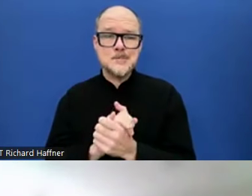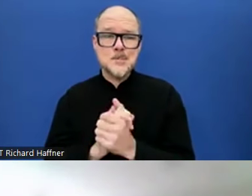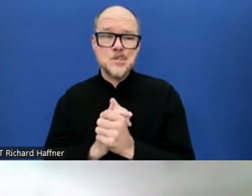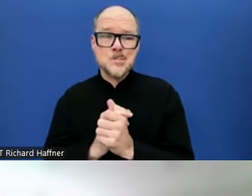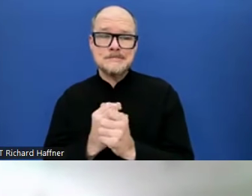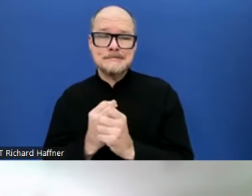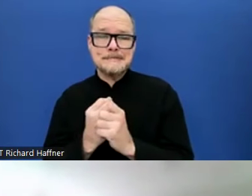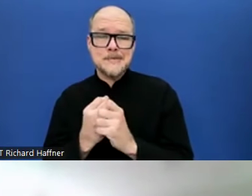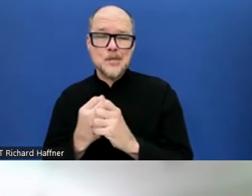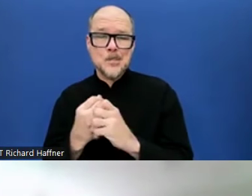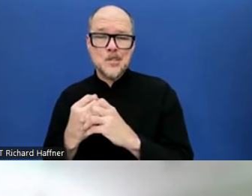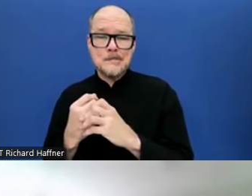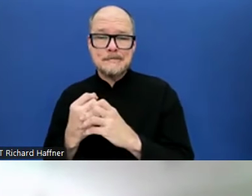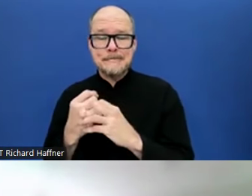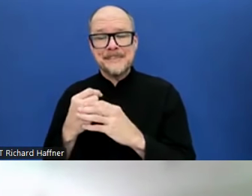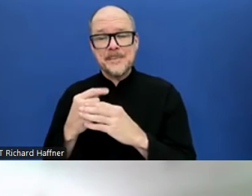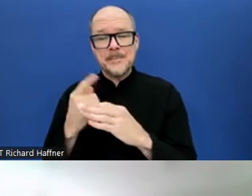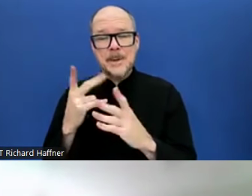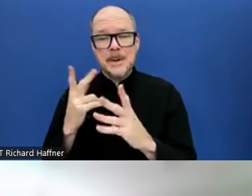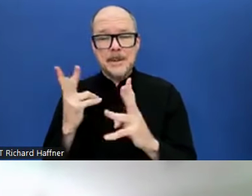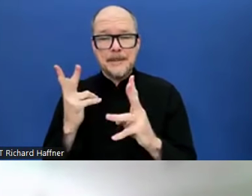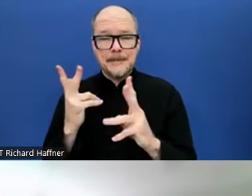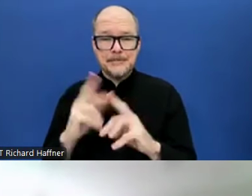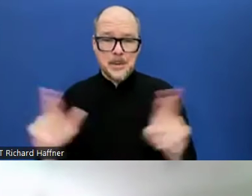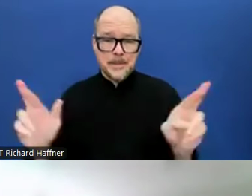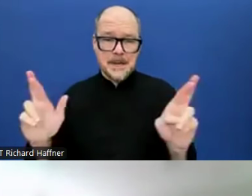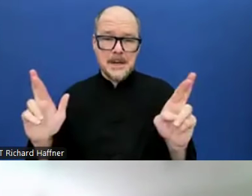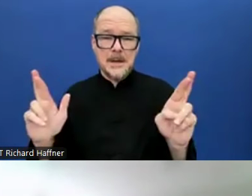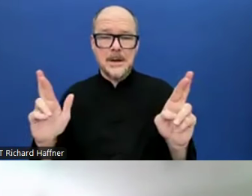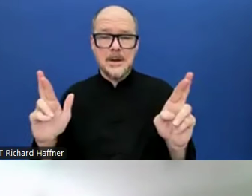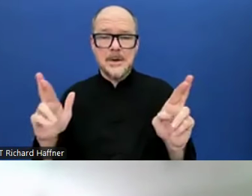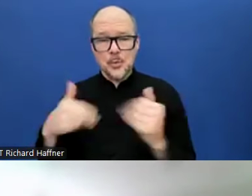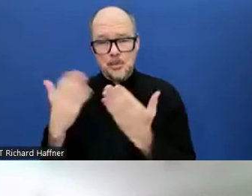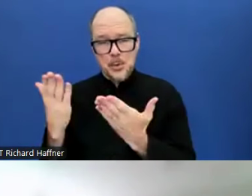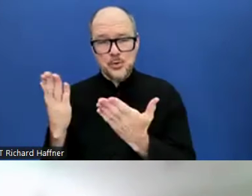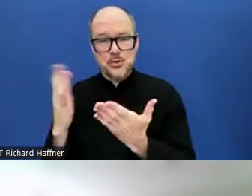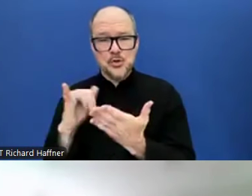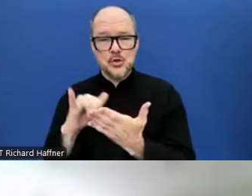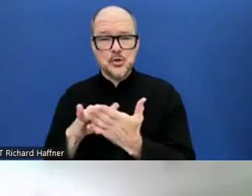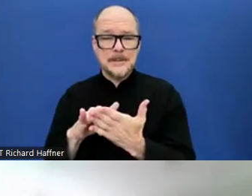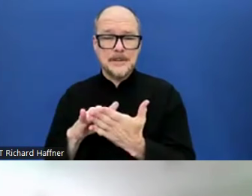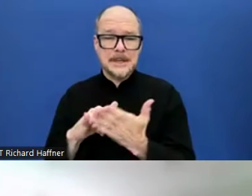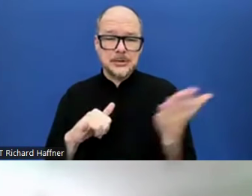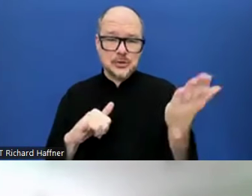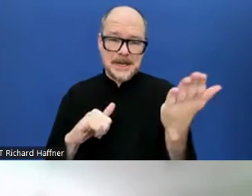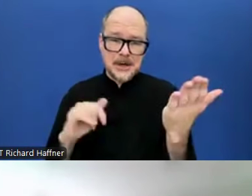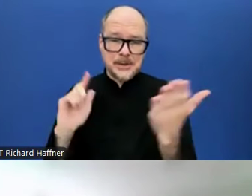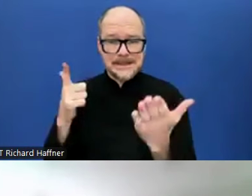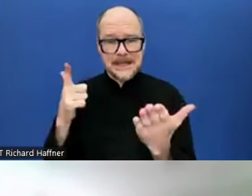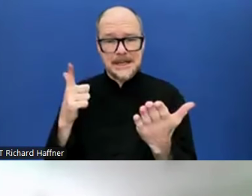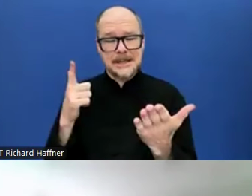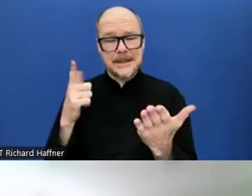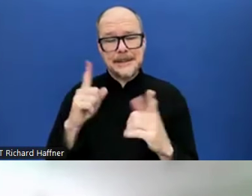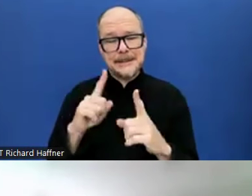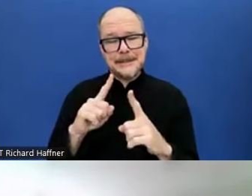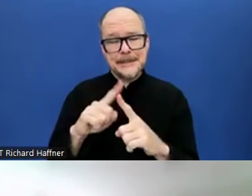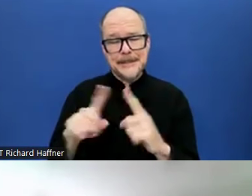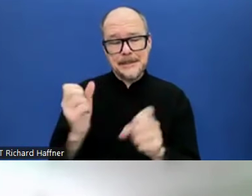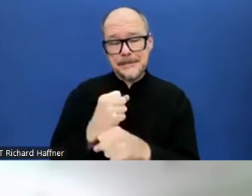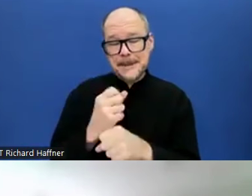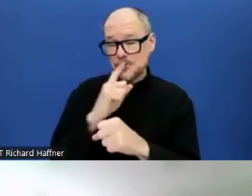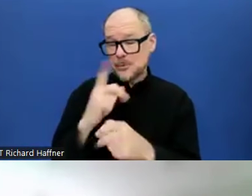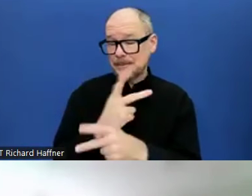would be to prepare a motion that would then be shared and seconded, just for clarity, but like make sure we've sort of figured out what